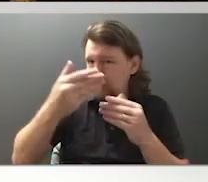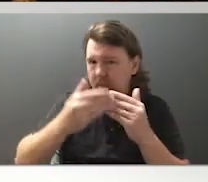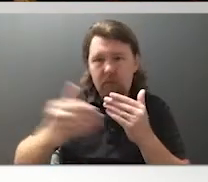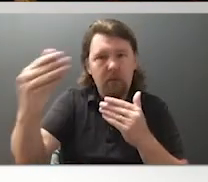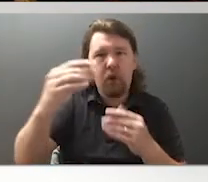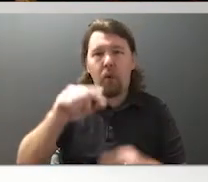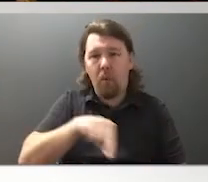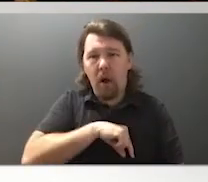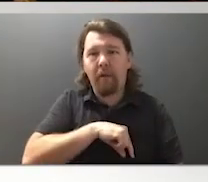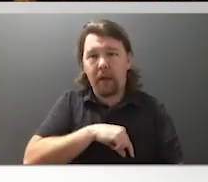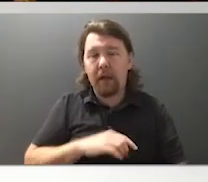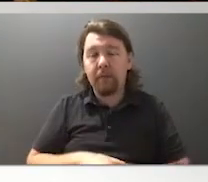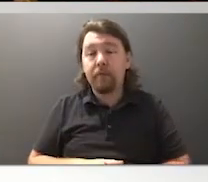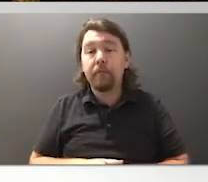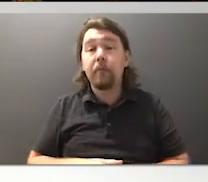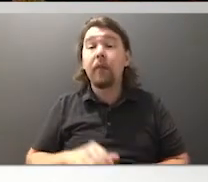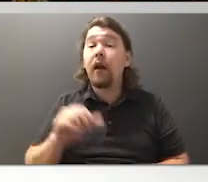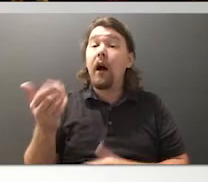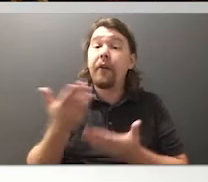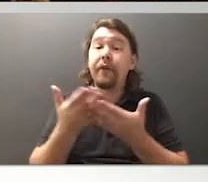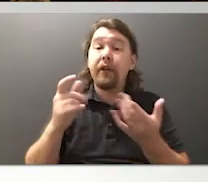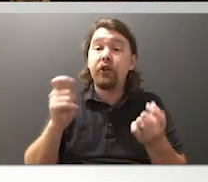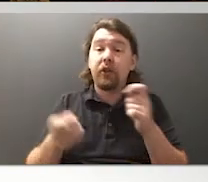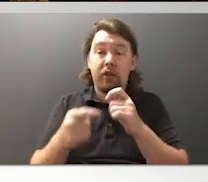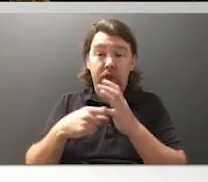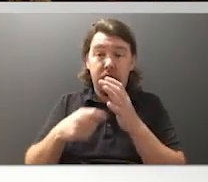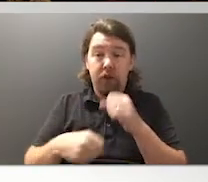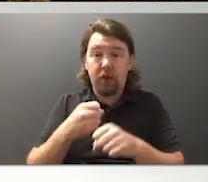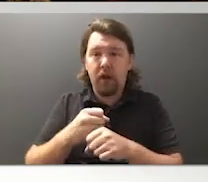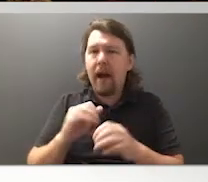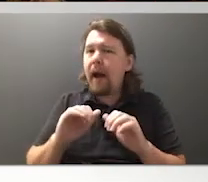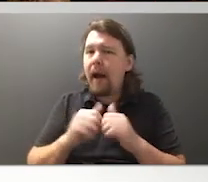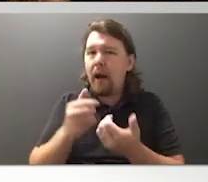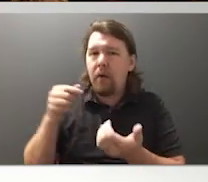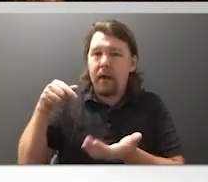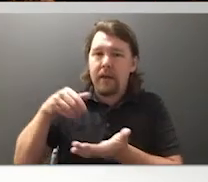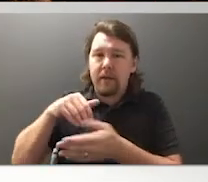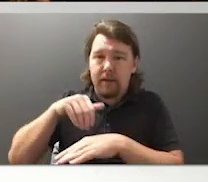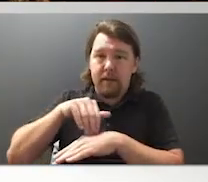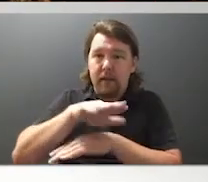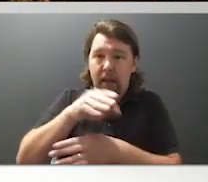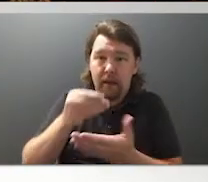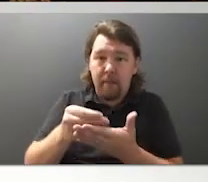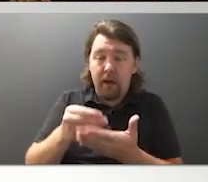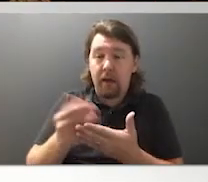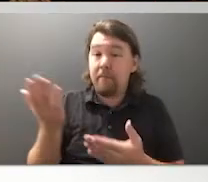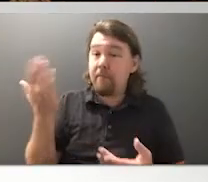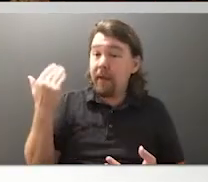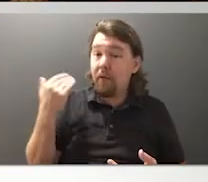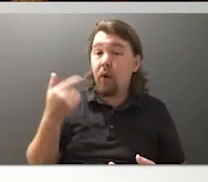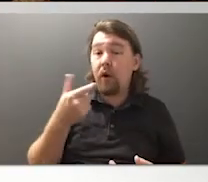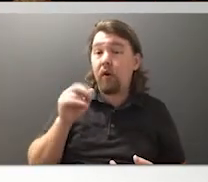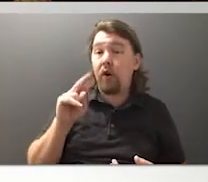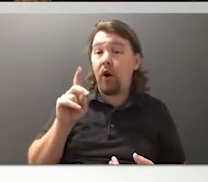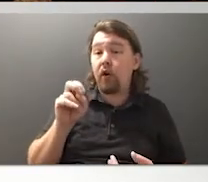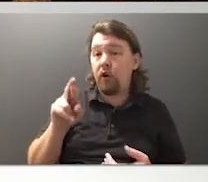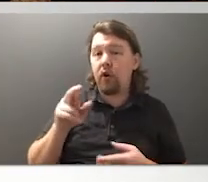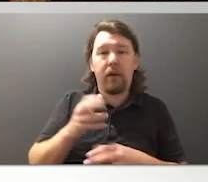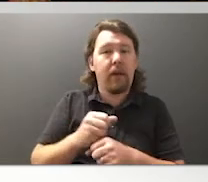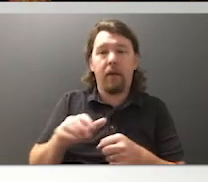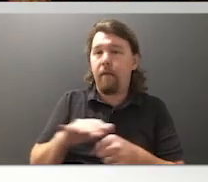The other thing that changed this year is the way the money is paid out. In the past, a family on Gardner would get the full funding